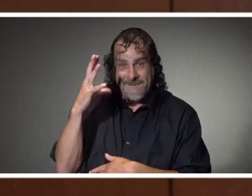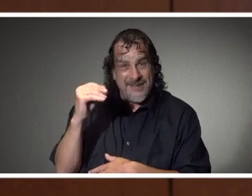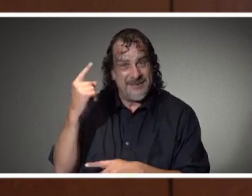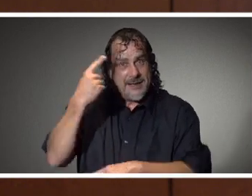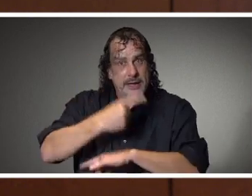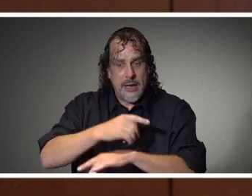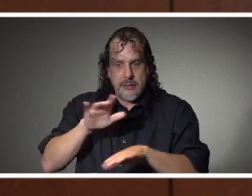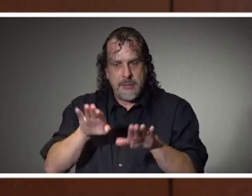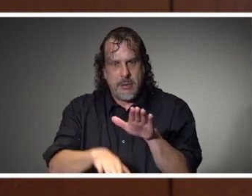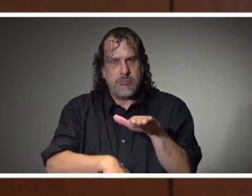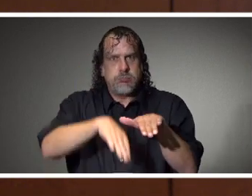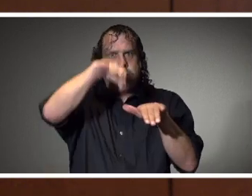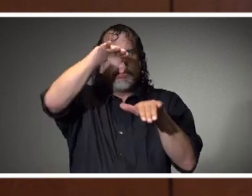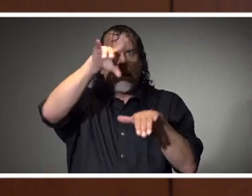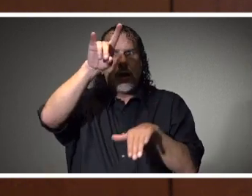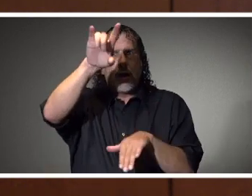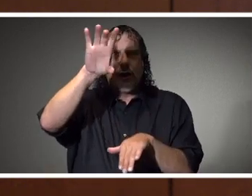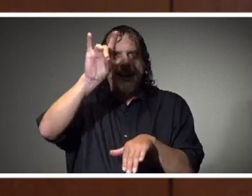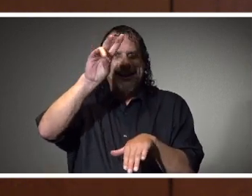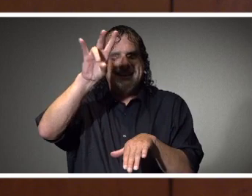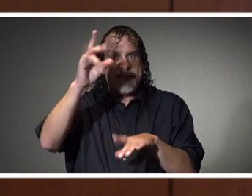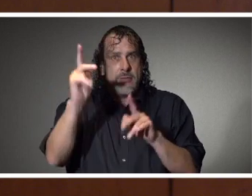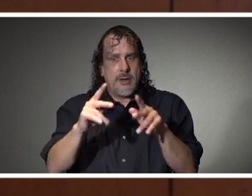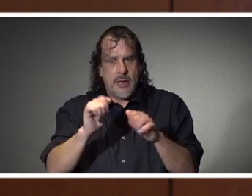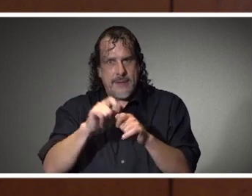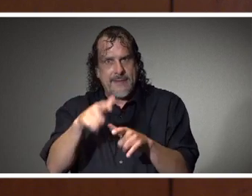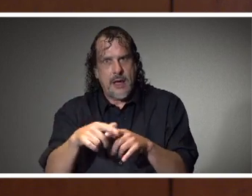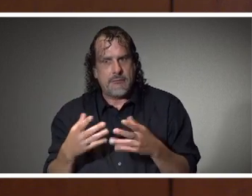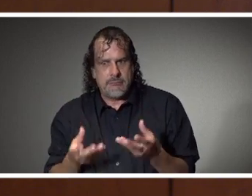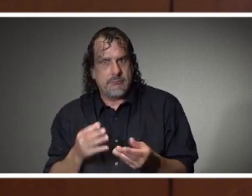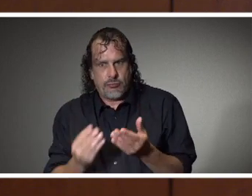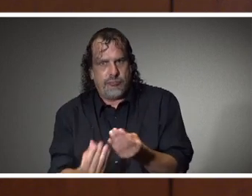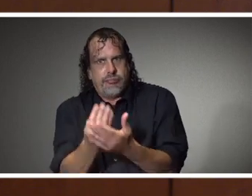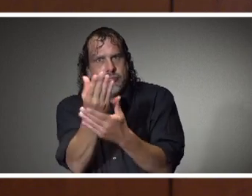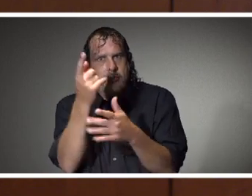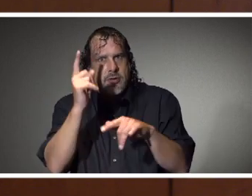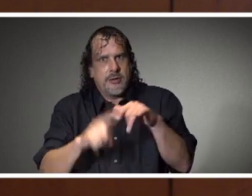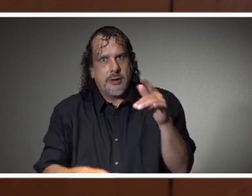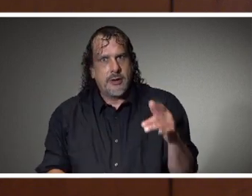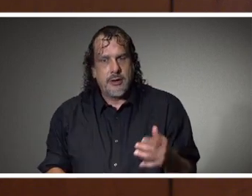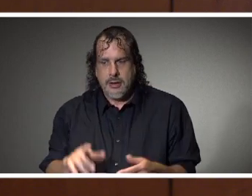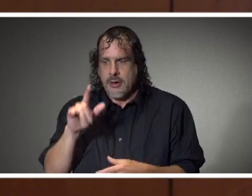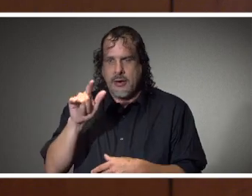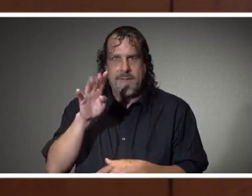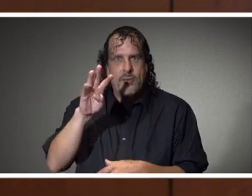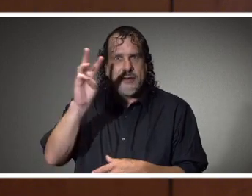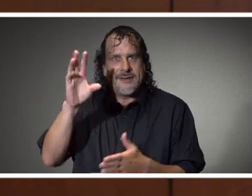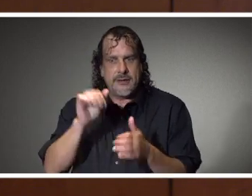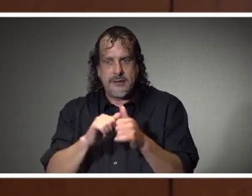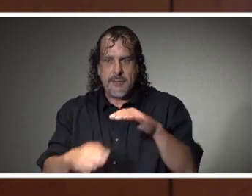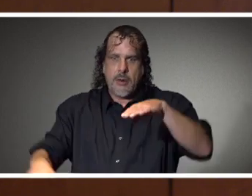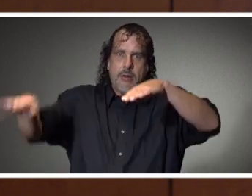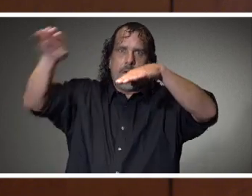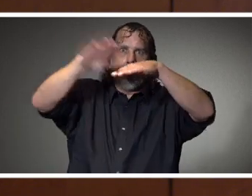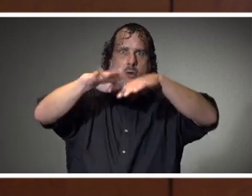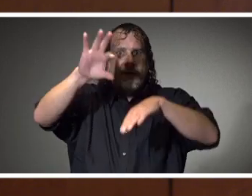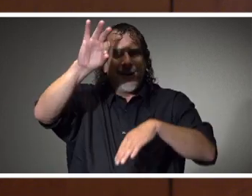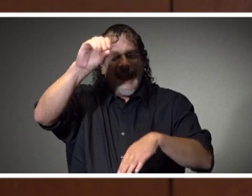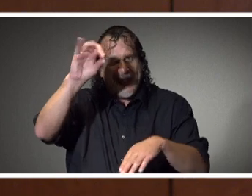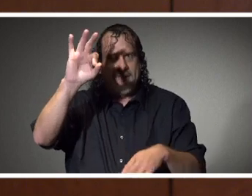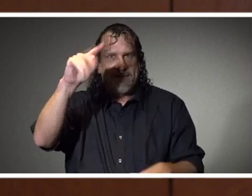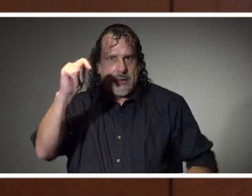feet, and that affects those croplands. For 146 consecutive days, it's been above 90. And